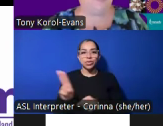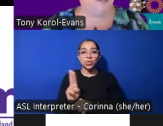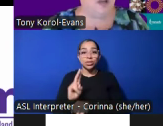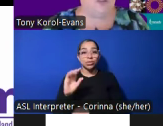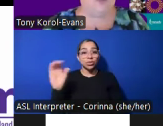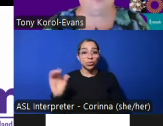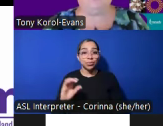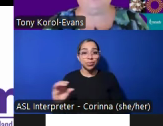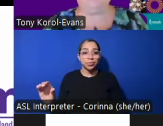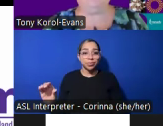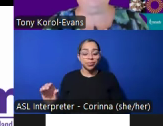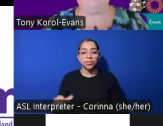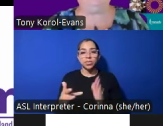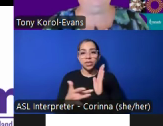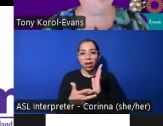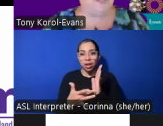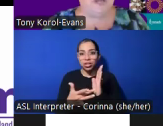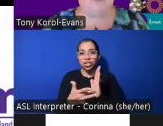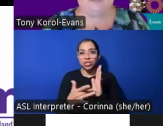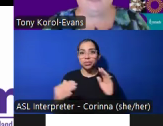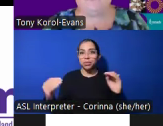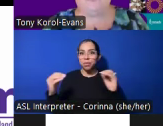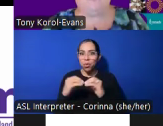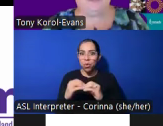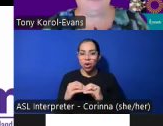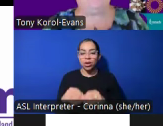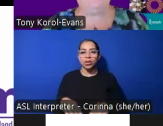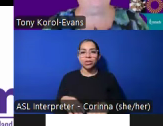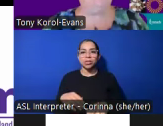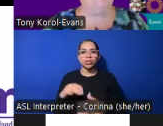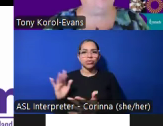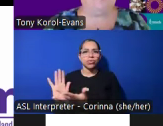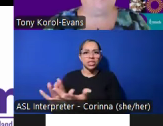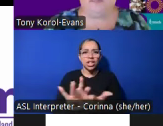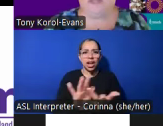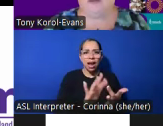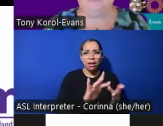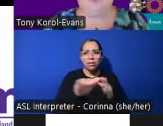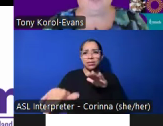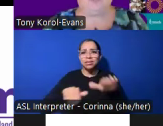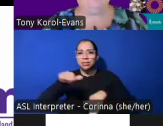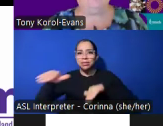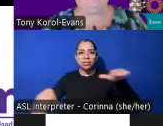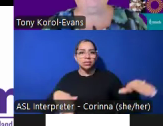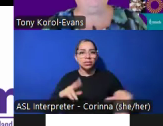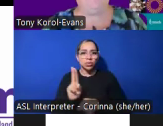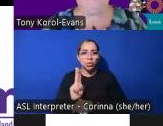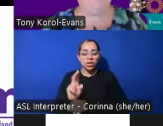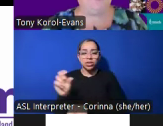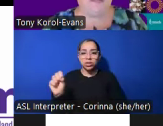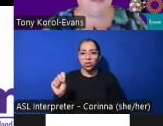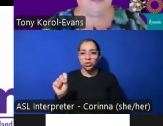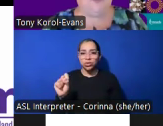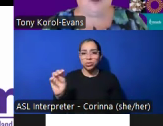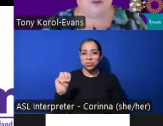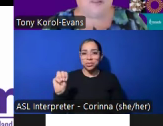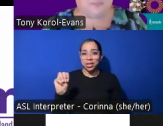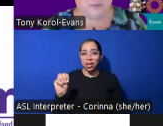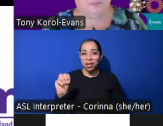using technology more and reaching out in different ways and using social media more. And I think those things